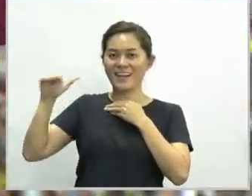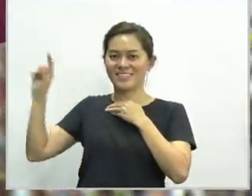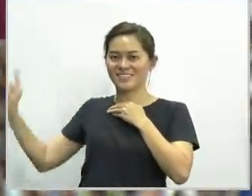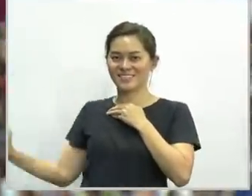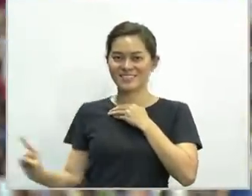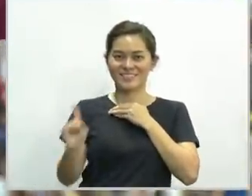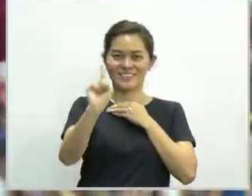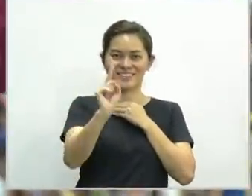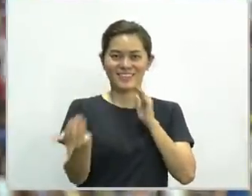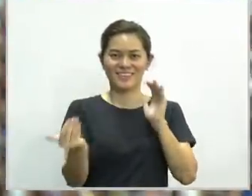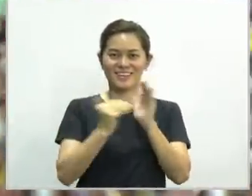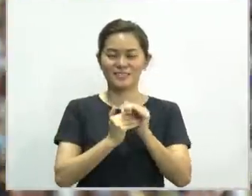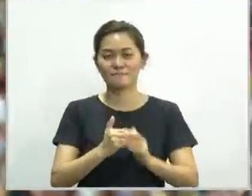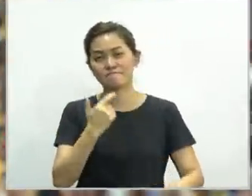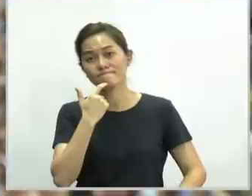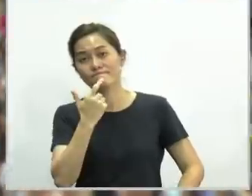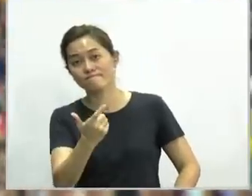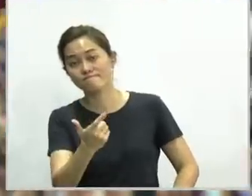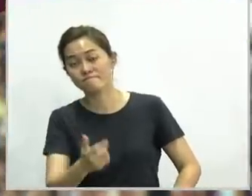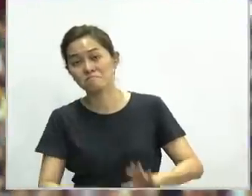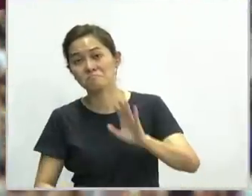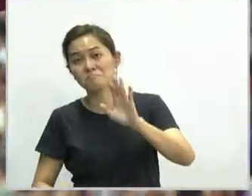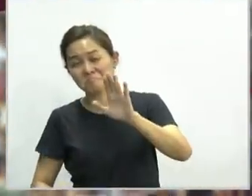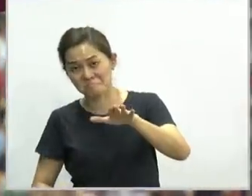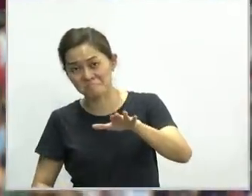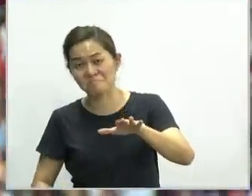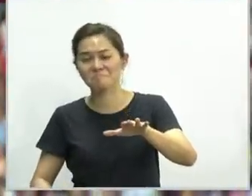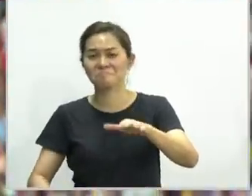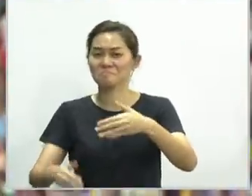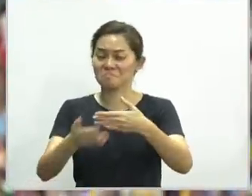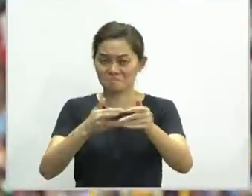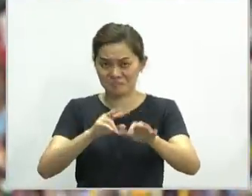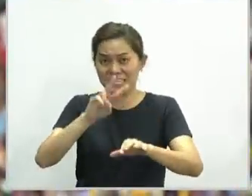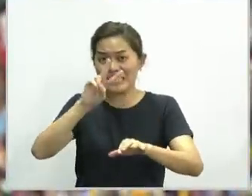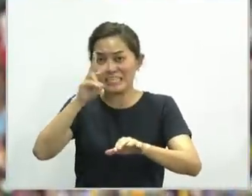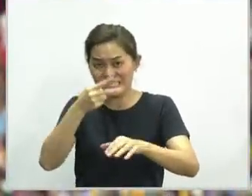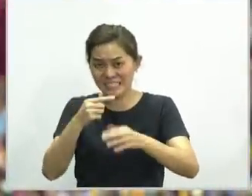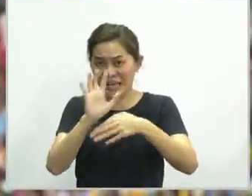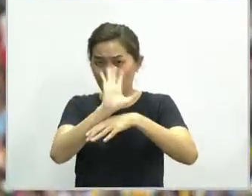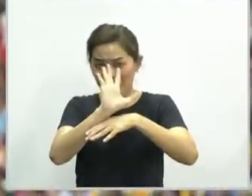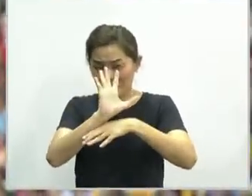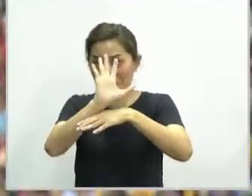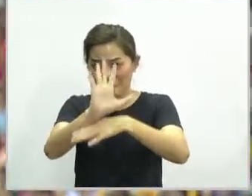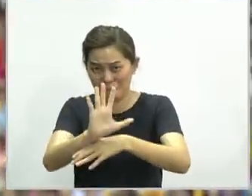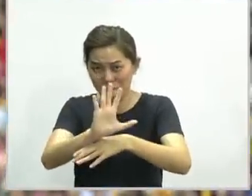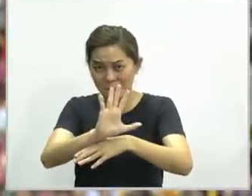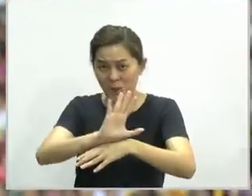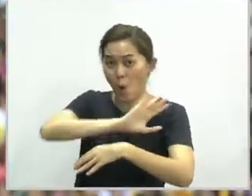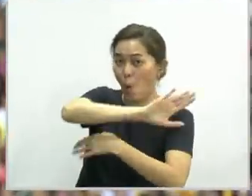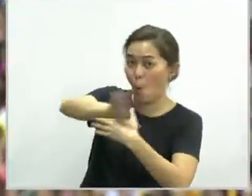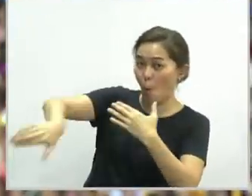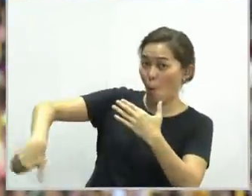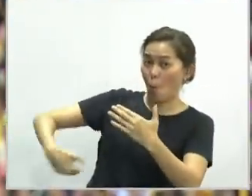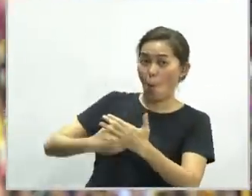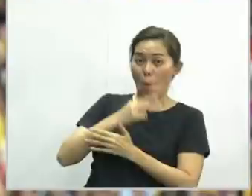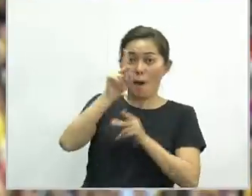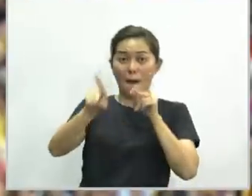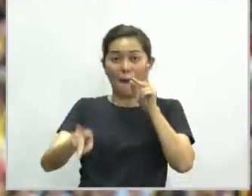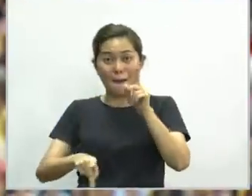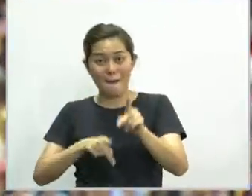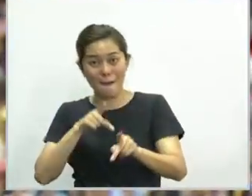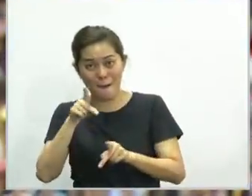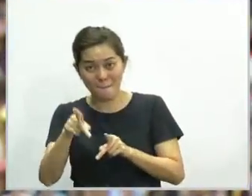and says, "There's going to be a second showing. all the people who